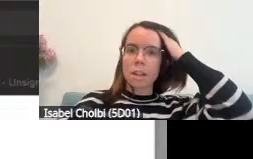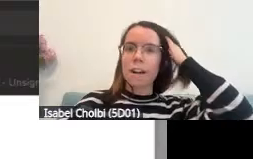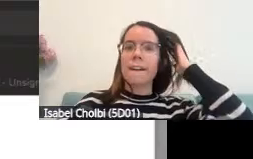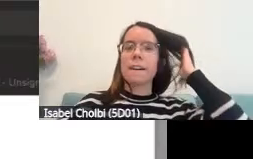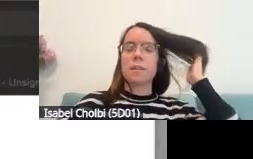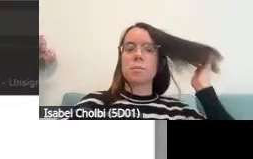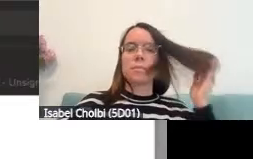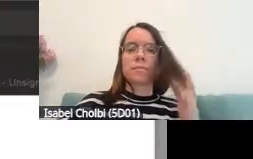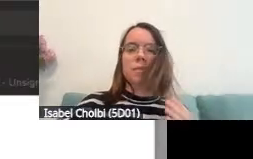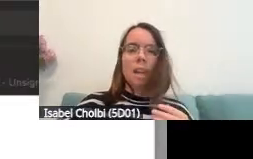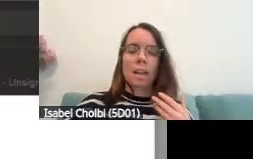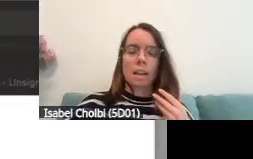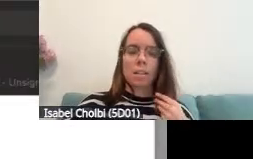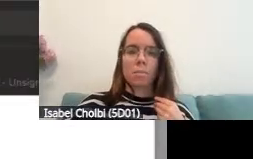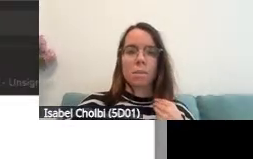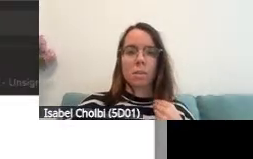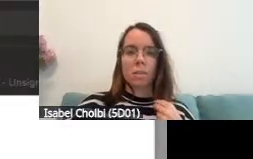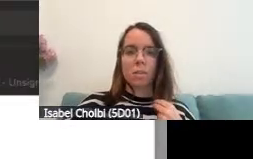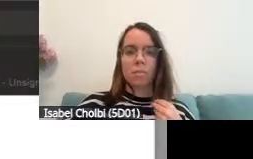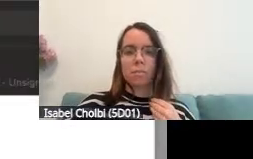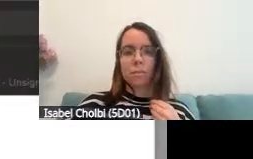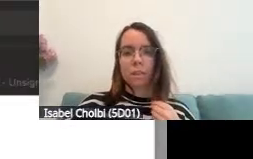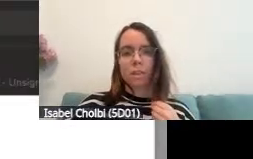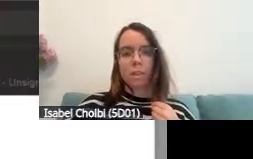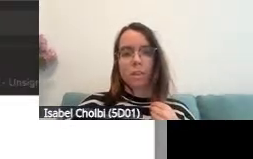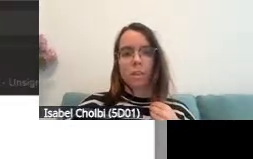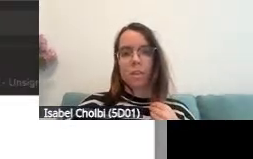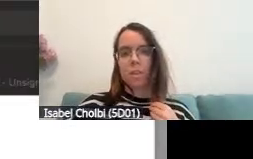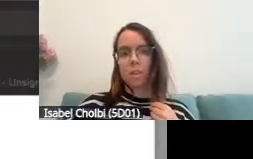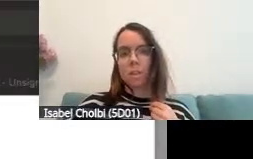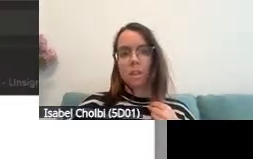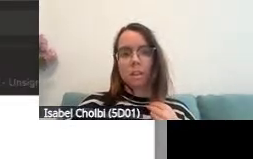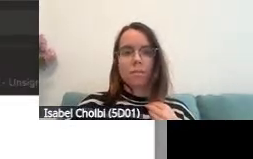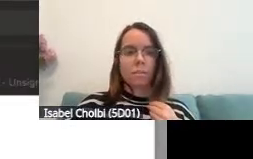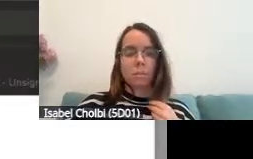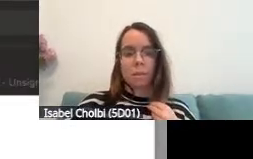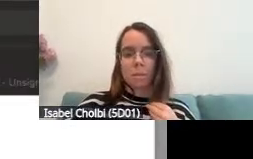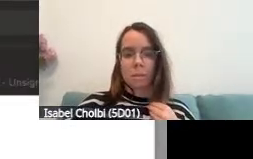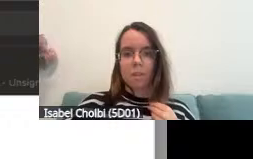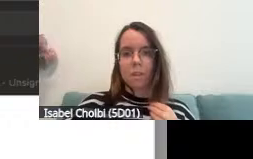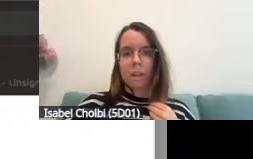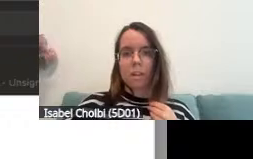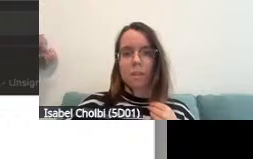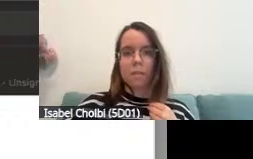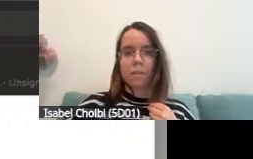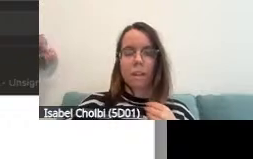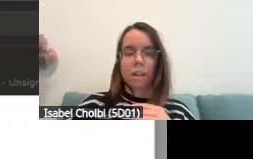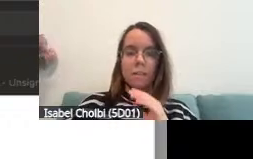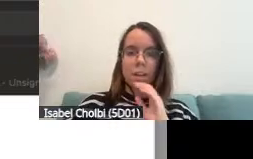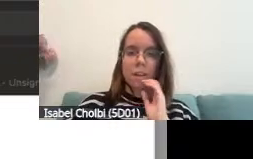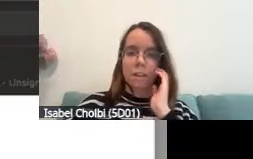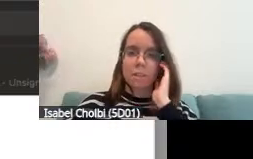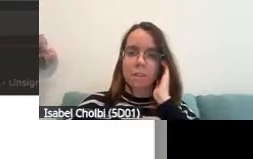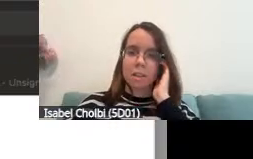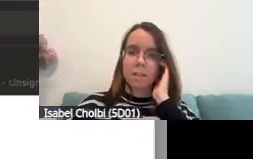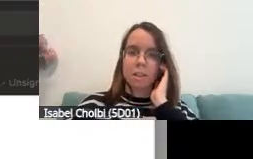$3,973. That adds up to purchases disbursements of